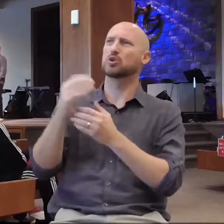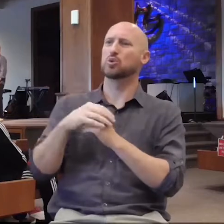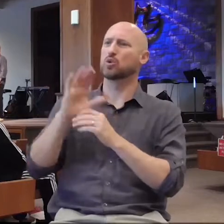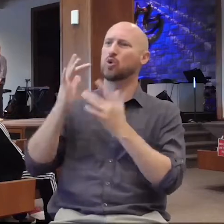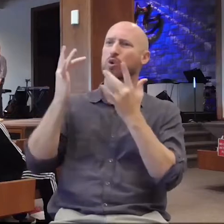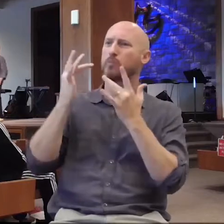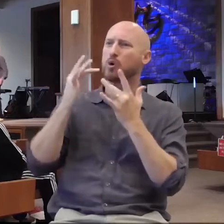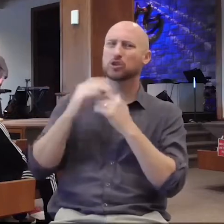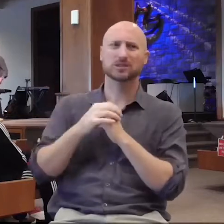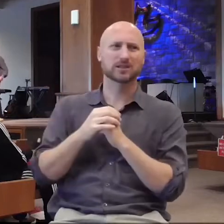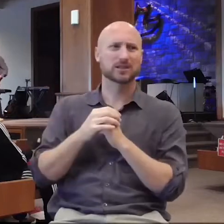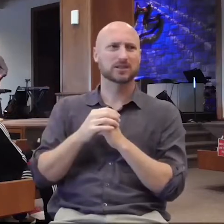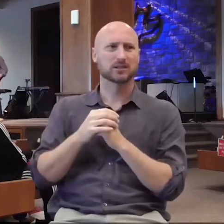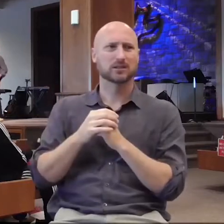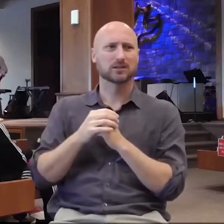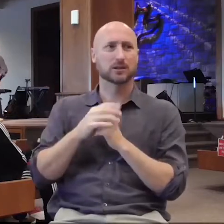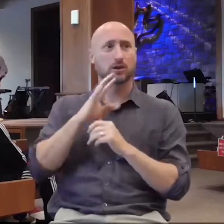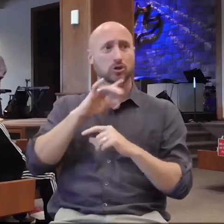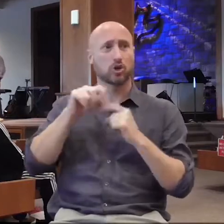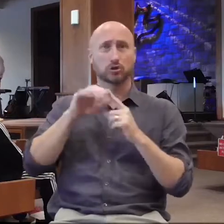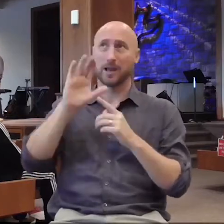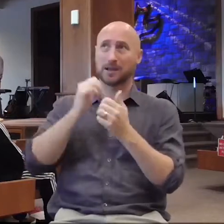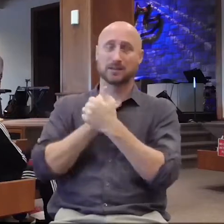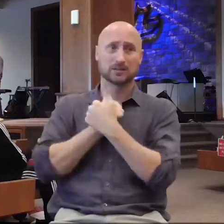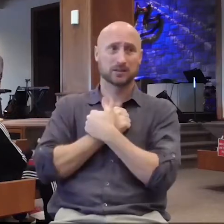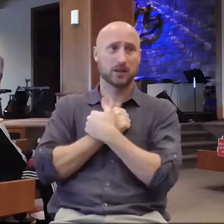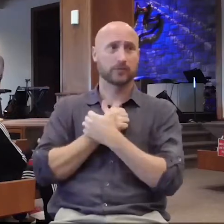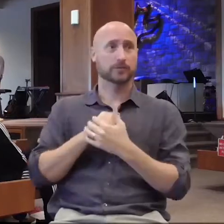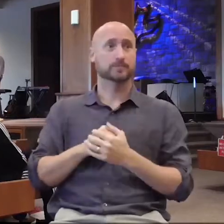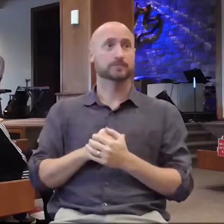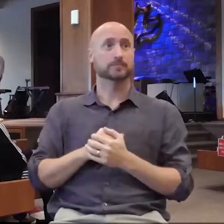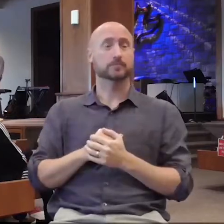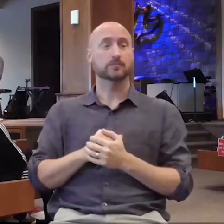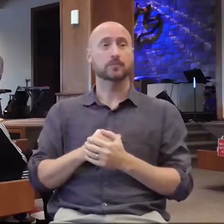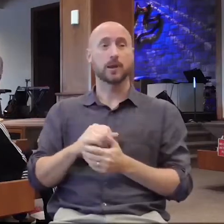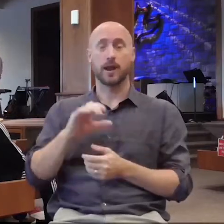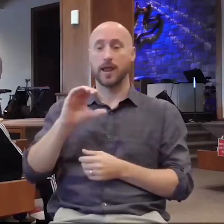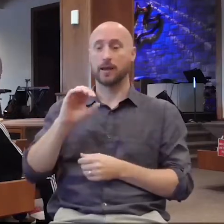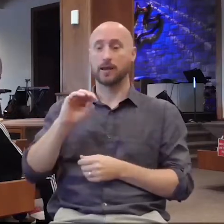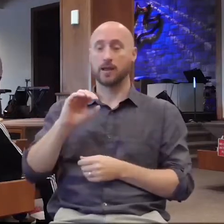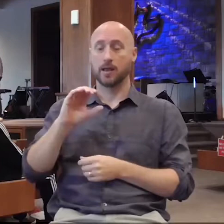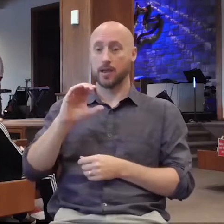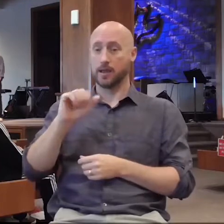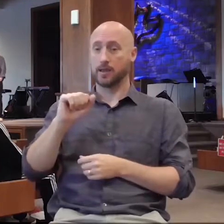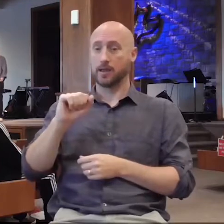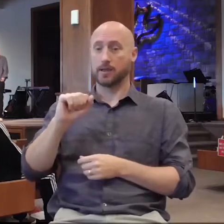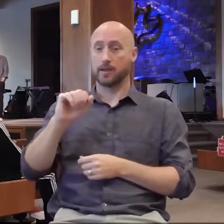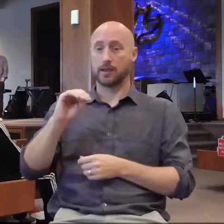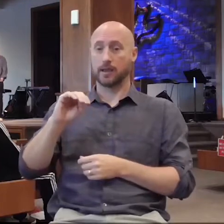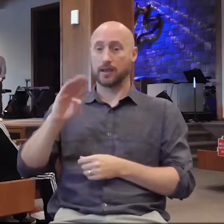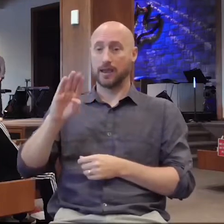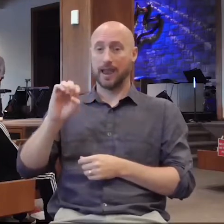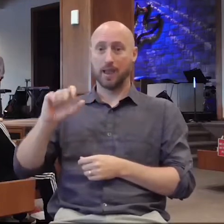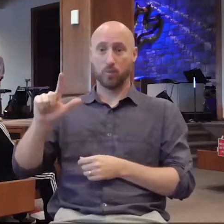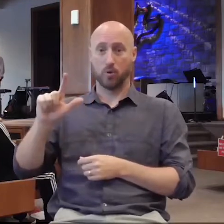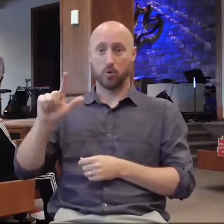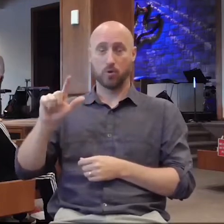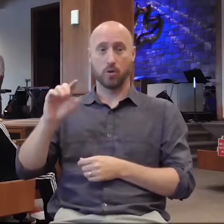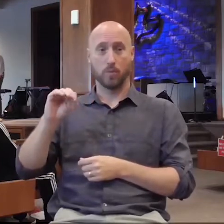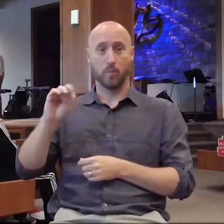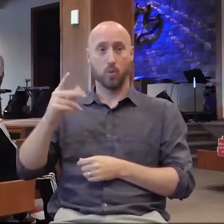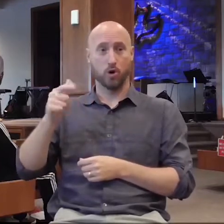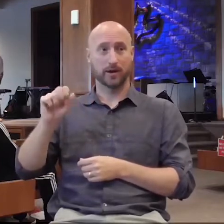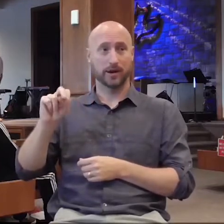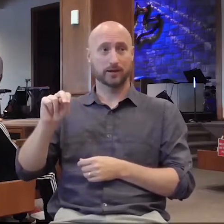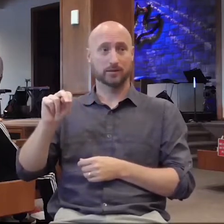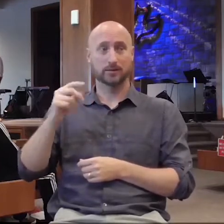know, it speaks of his love. And Campbell Morgan says, that's because you and I see something every day